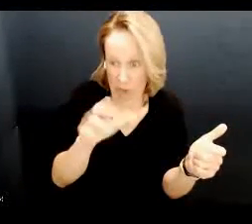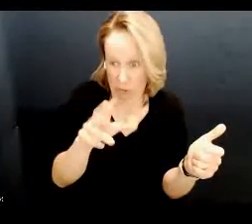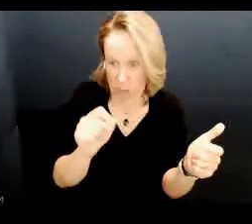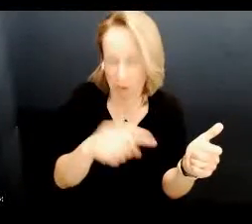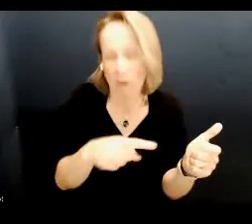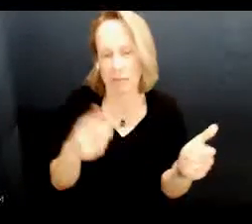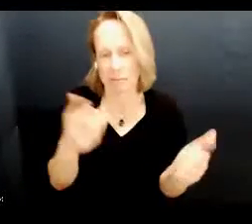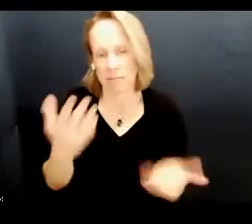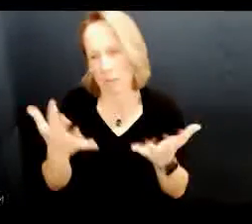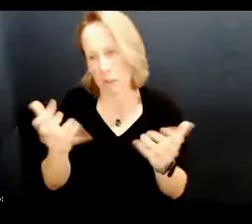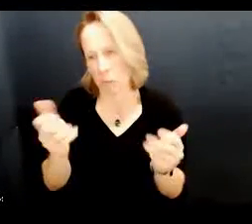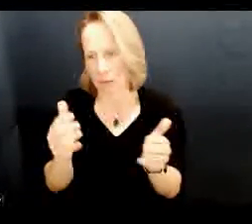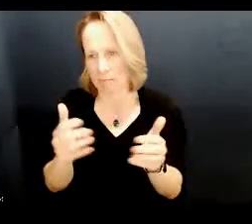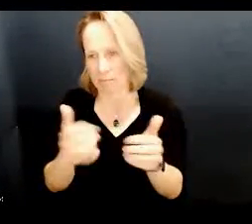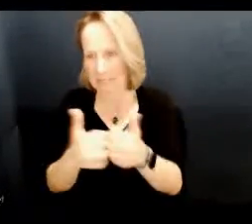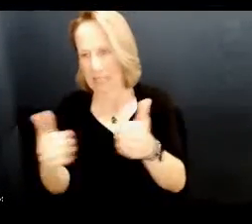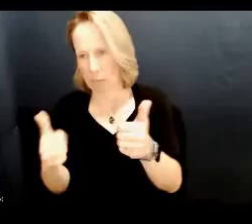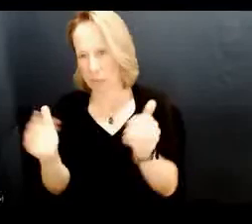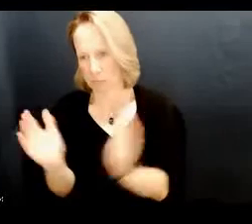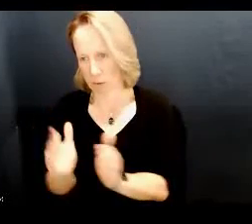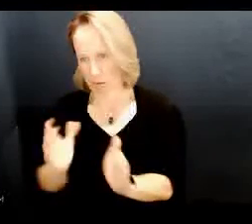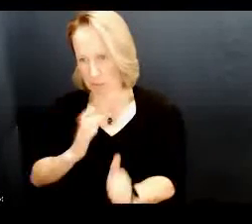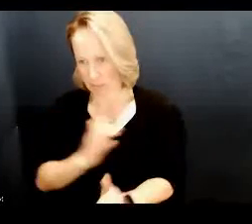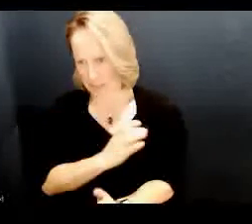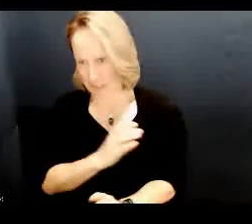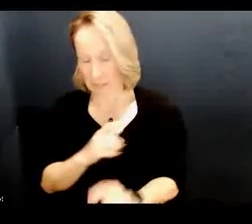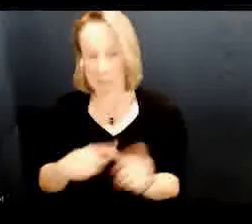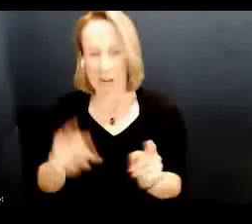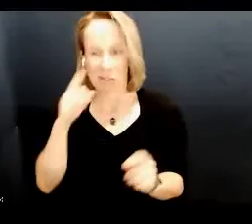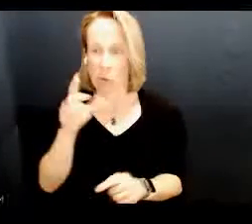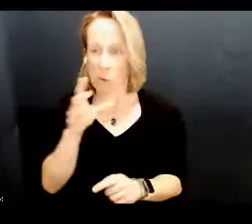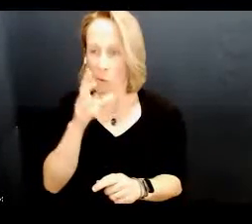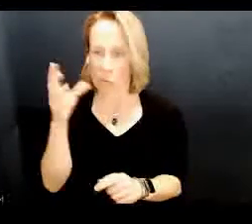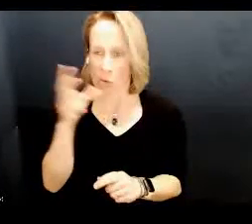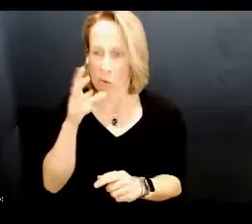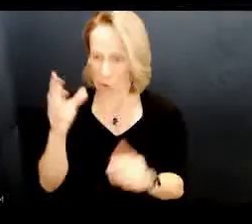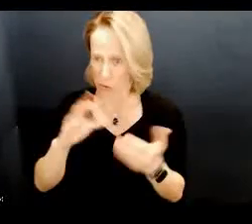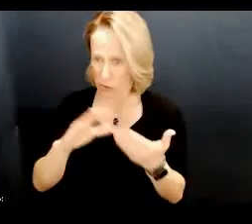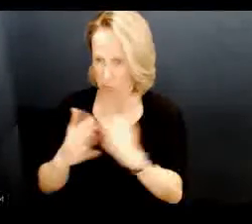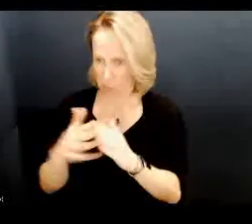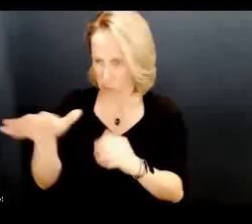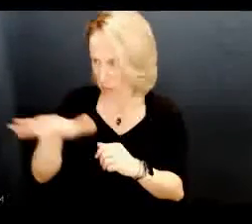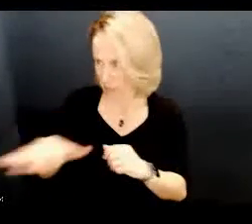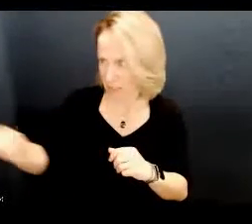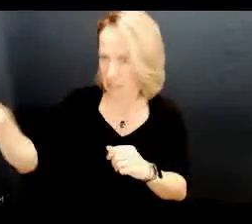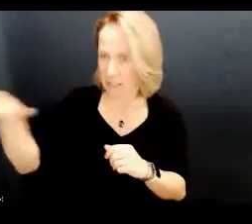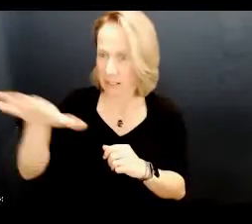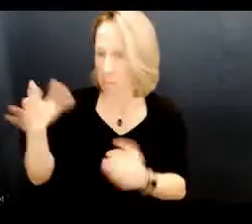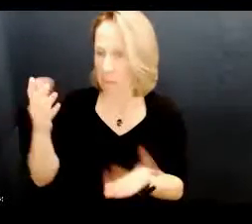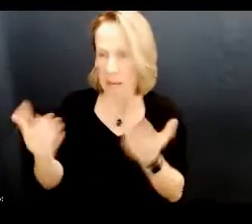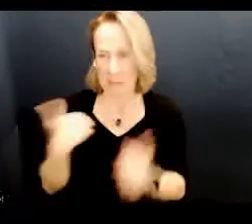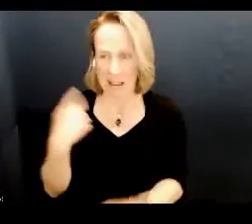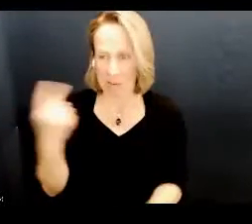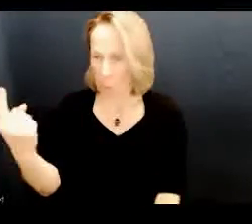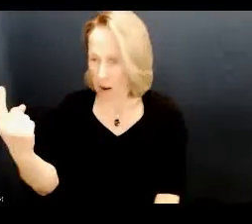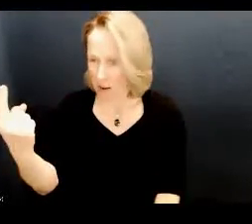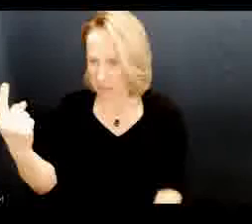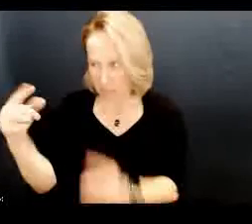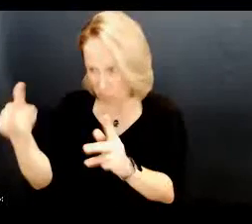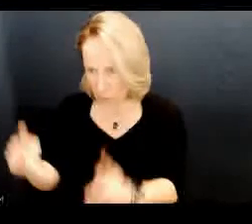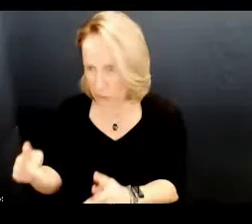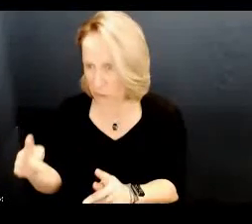groups. But I know for a lot of rural communities, they might only have one organization or one person represent